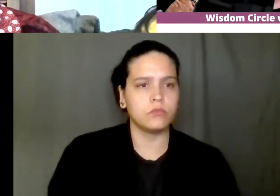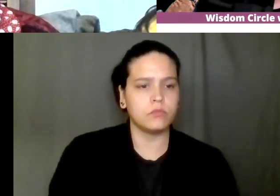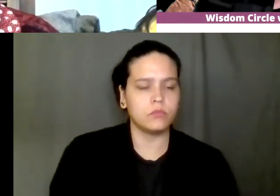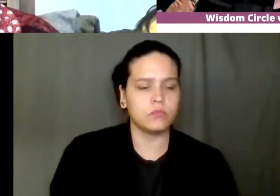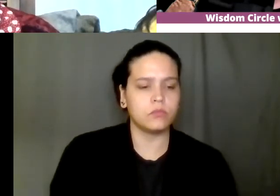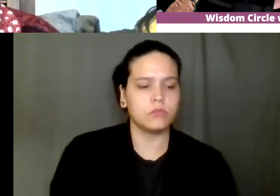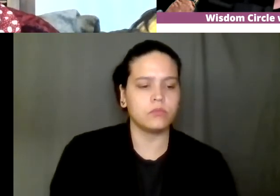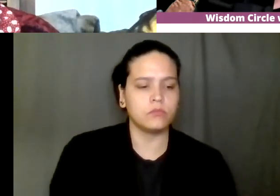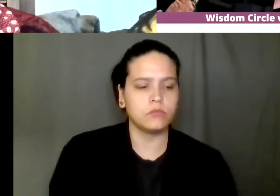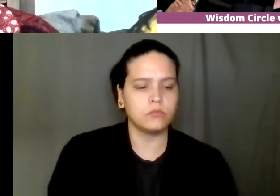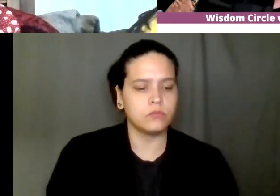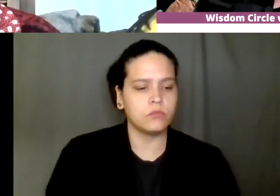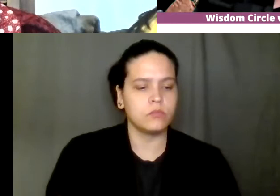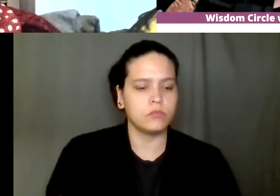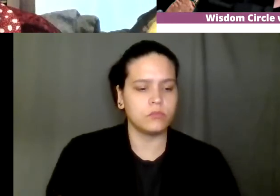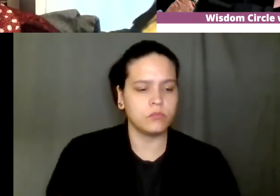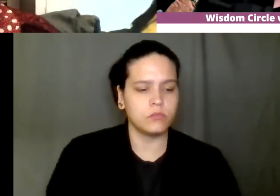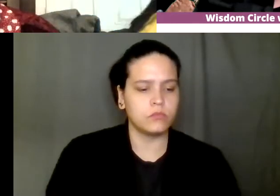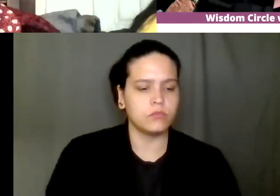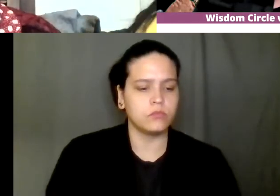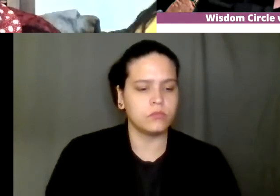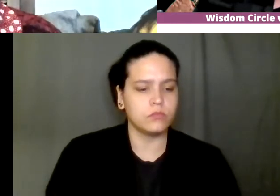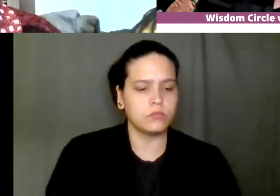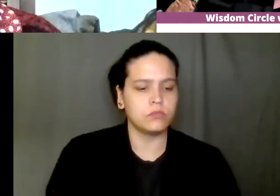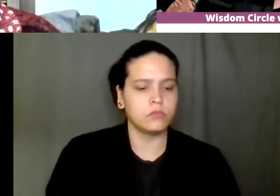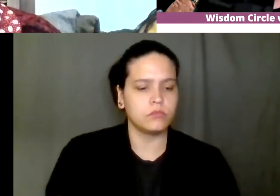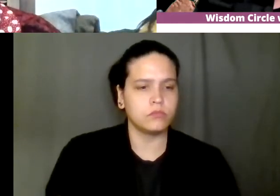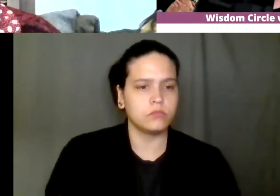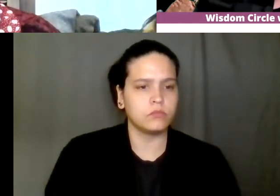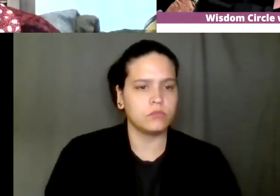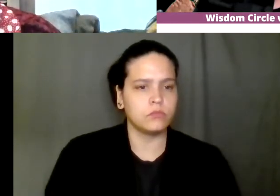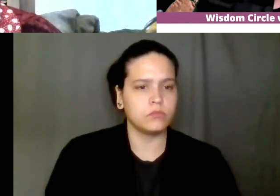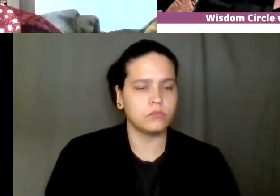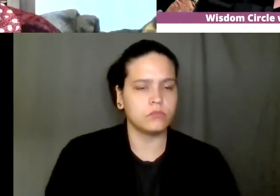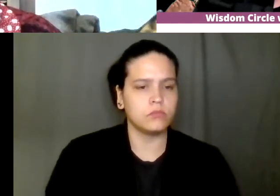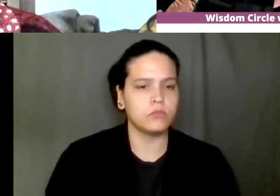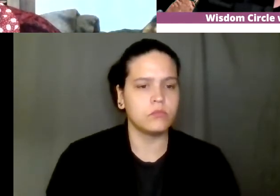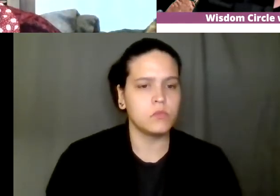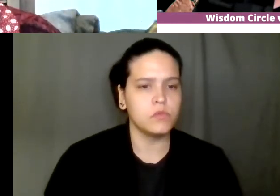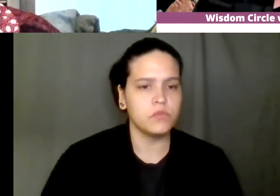the